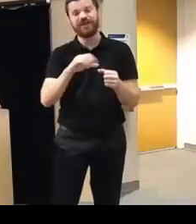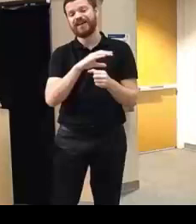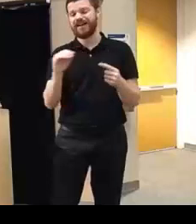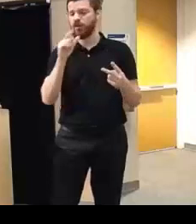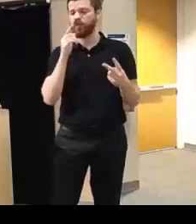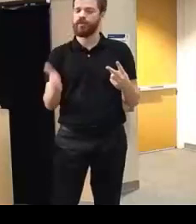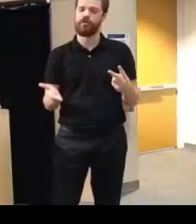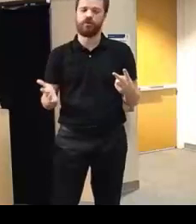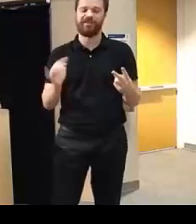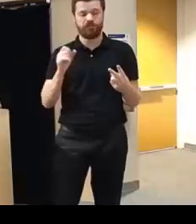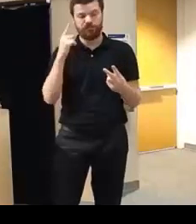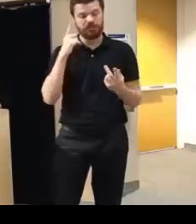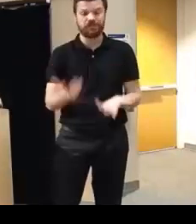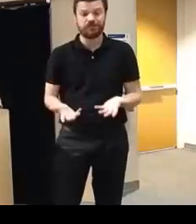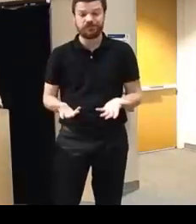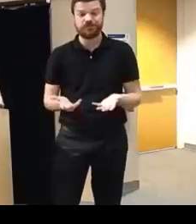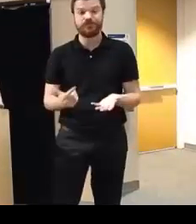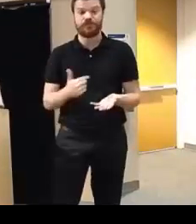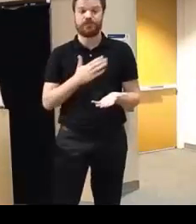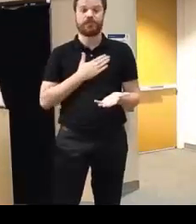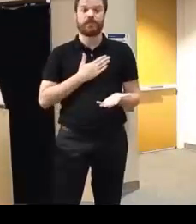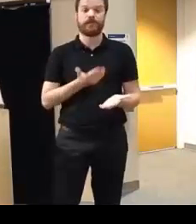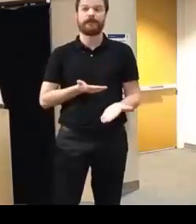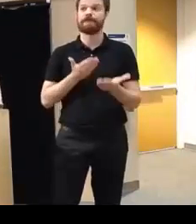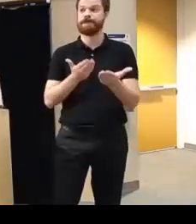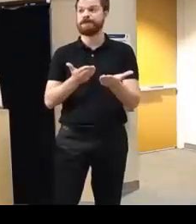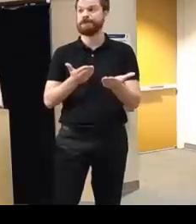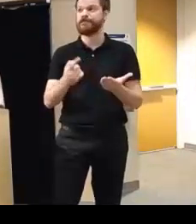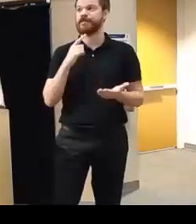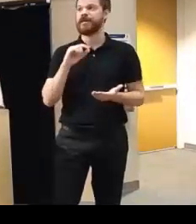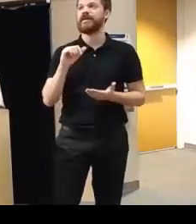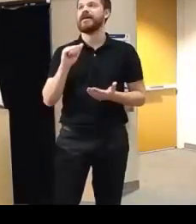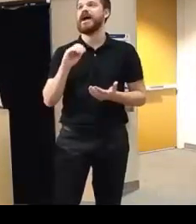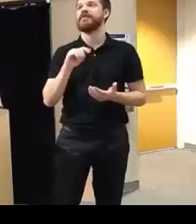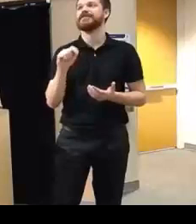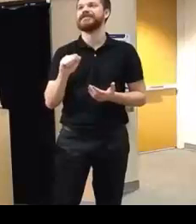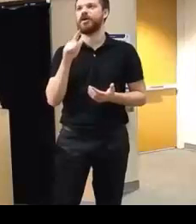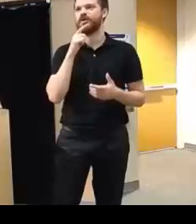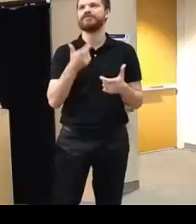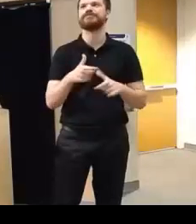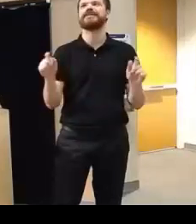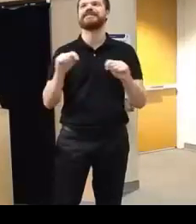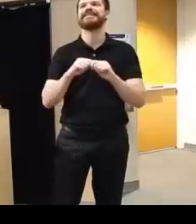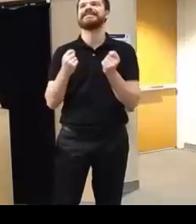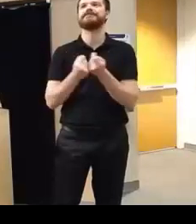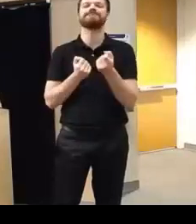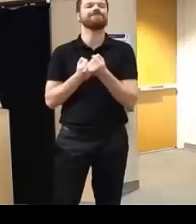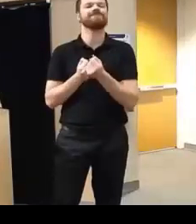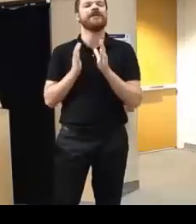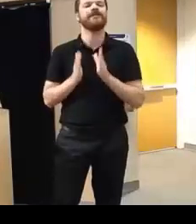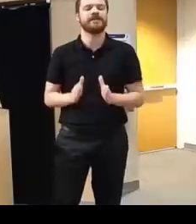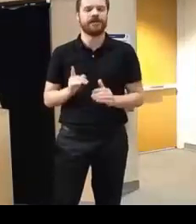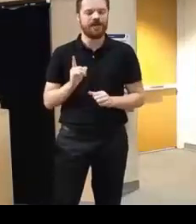there, which of course makes sense. And I bring this up, I see Zipporah sitting at the back, who's I know a big team advocate,